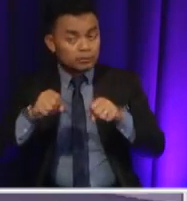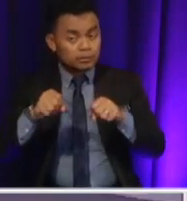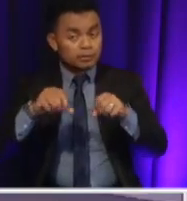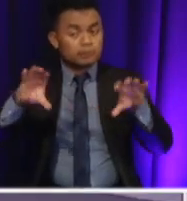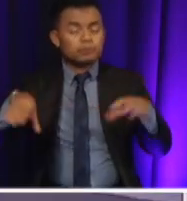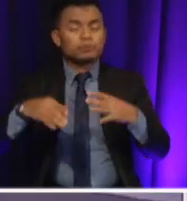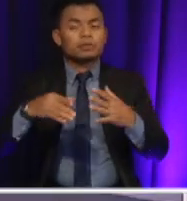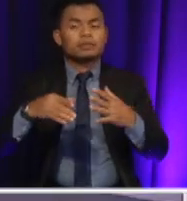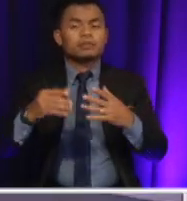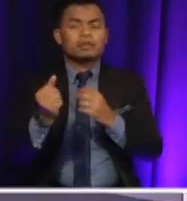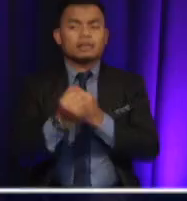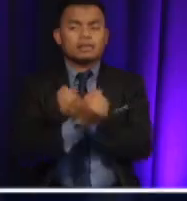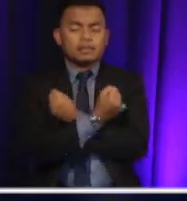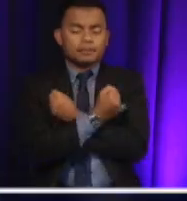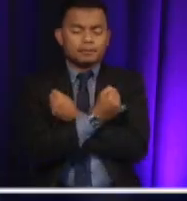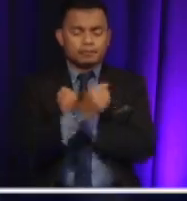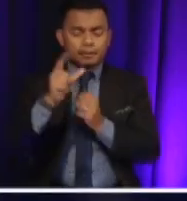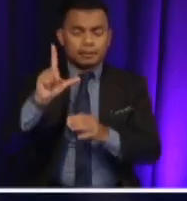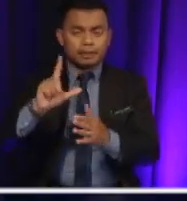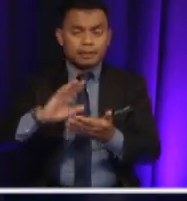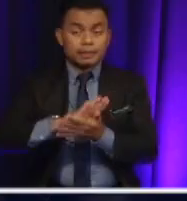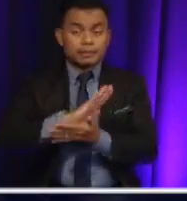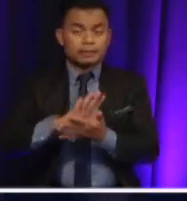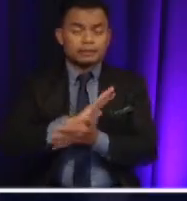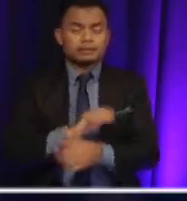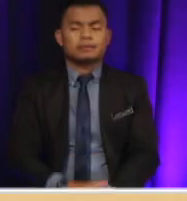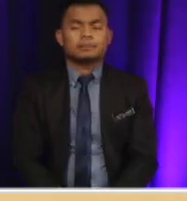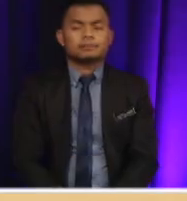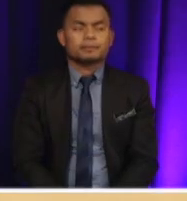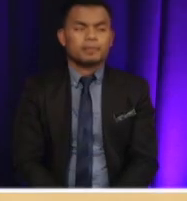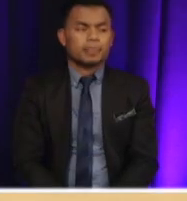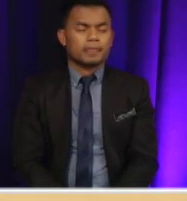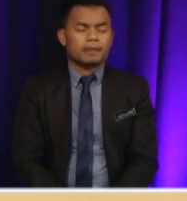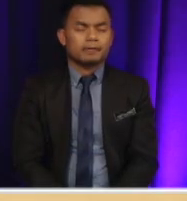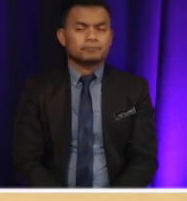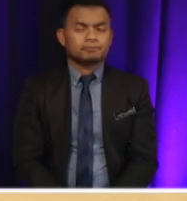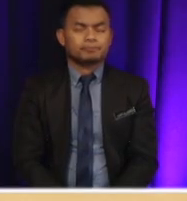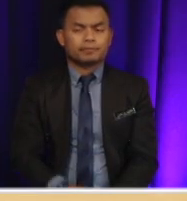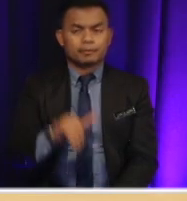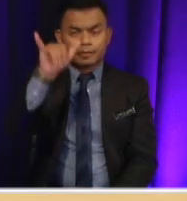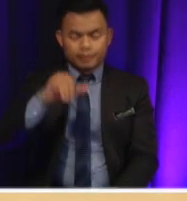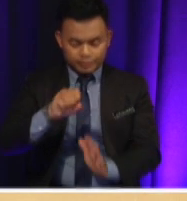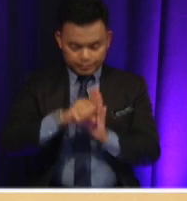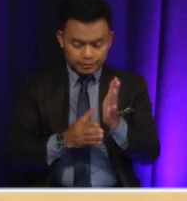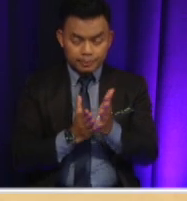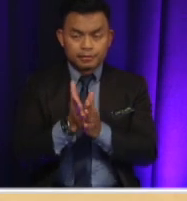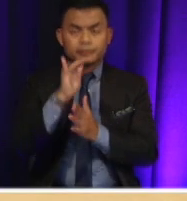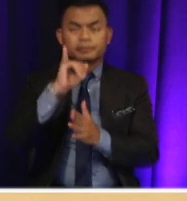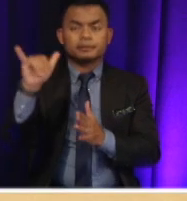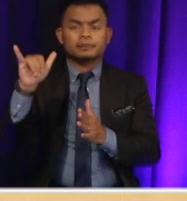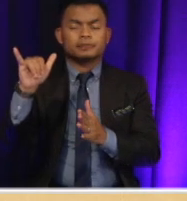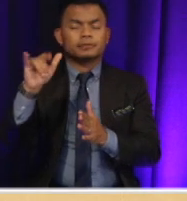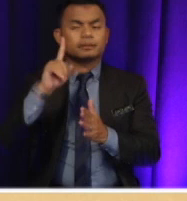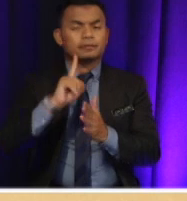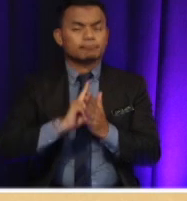right. All right. What about the next the picture? fifth. The fifth, is it? What do you think it